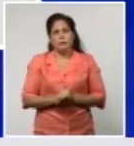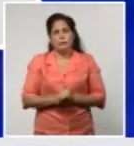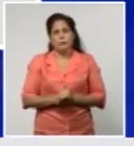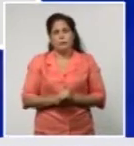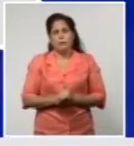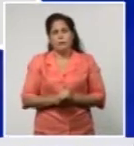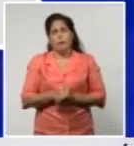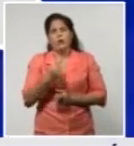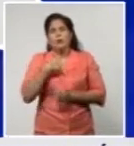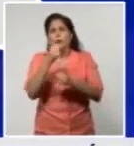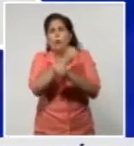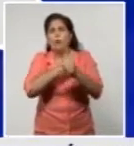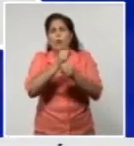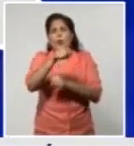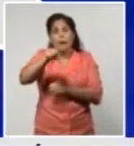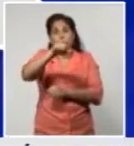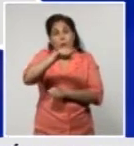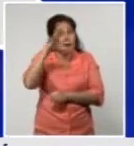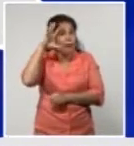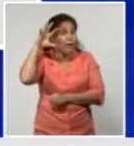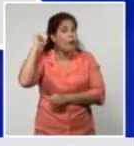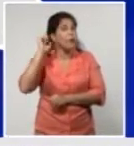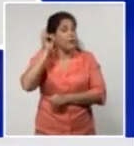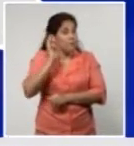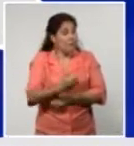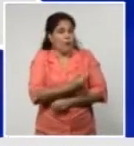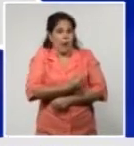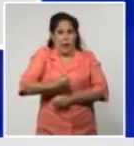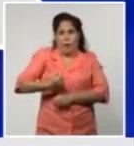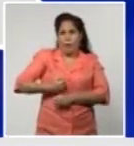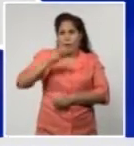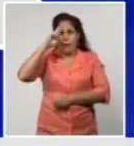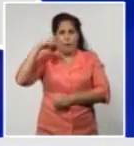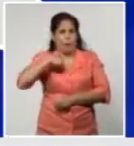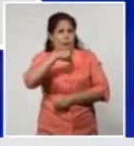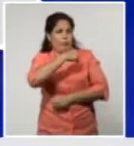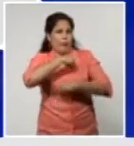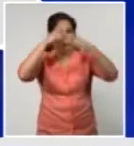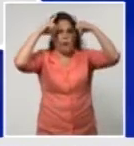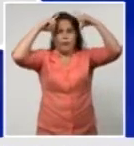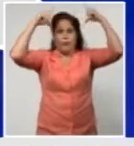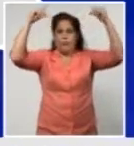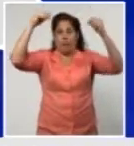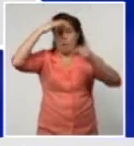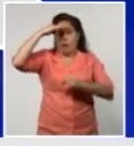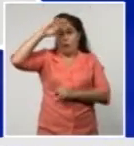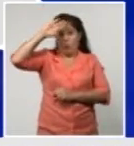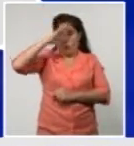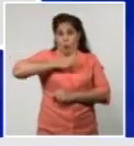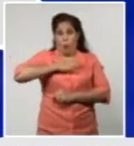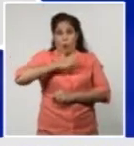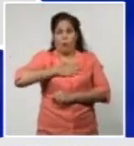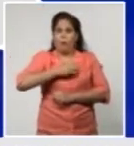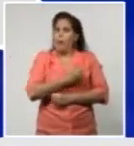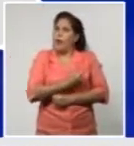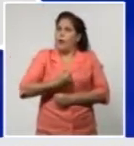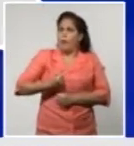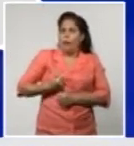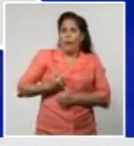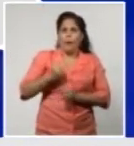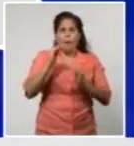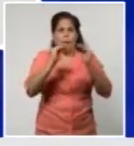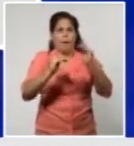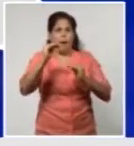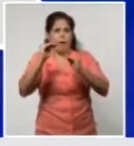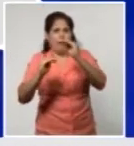are represented by these peaks. And I use this to illustrate the effort